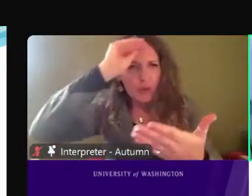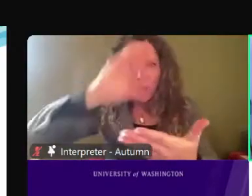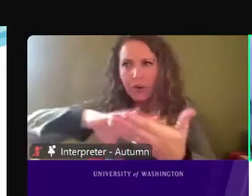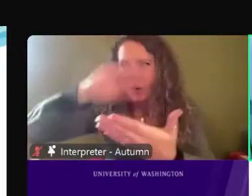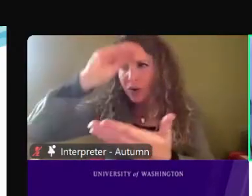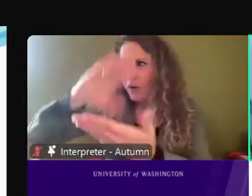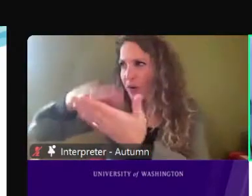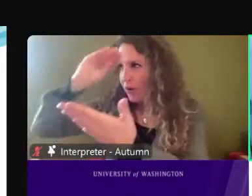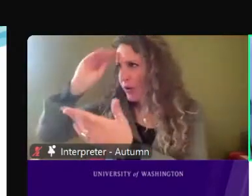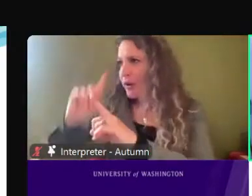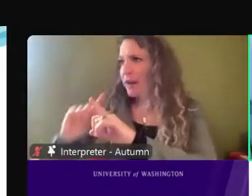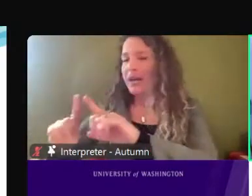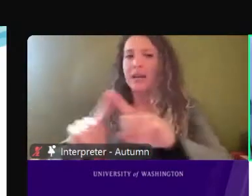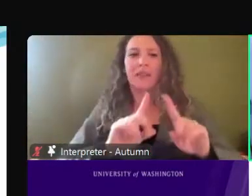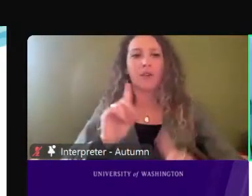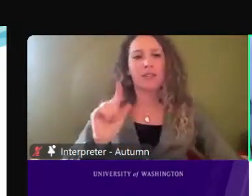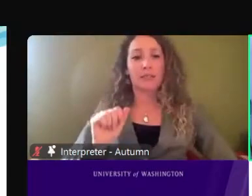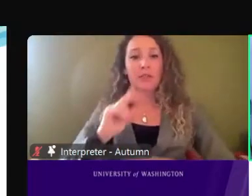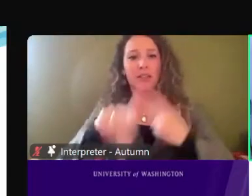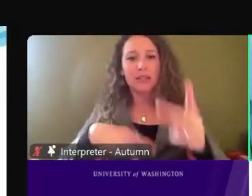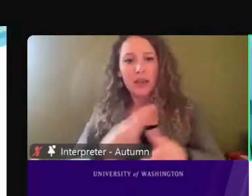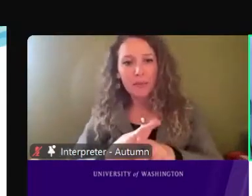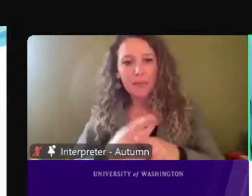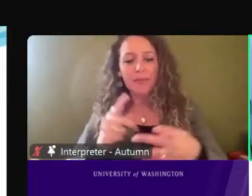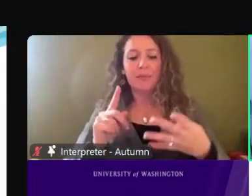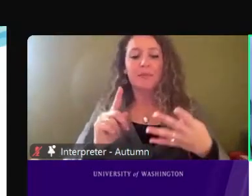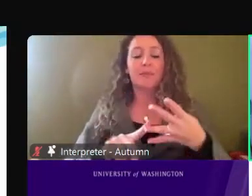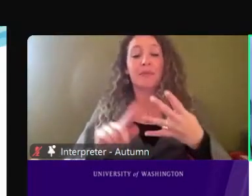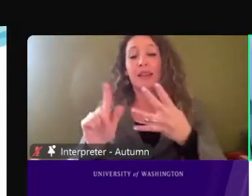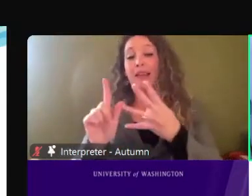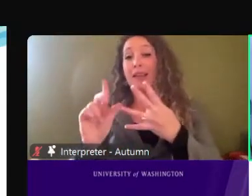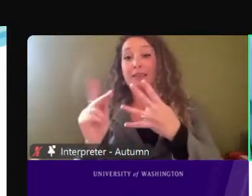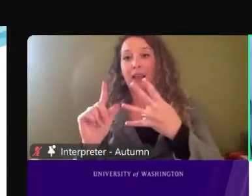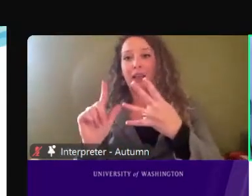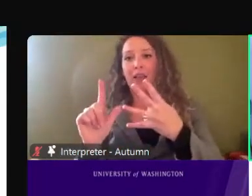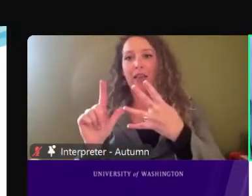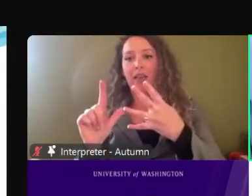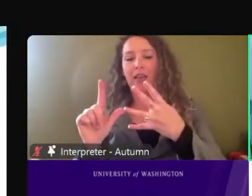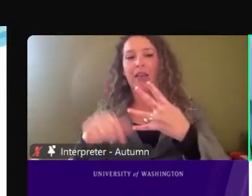different disability types. The second L urges to